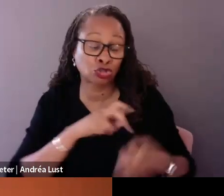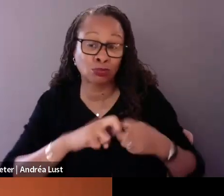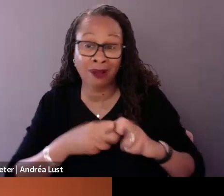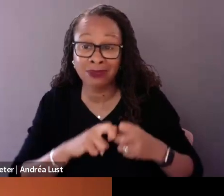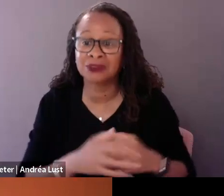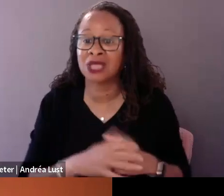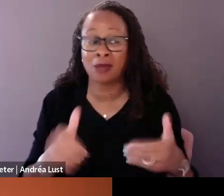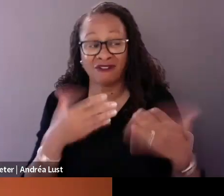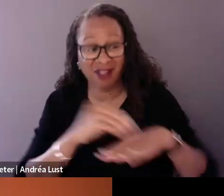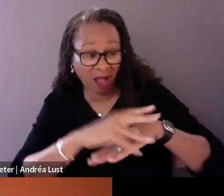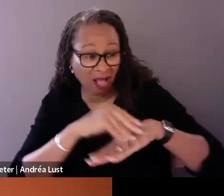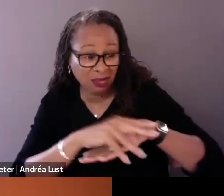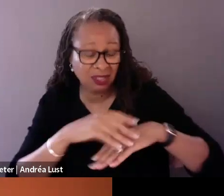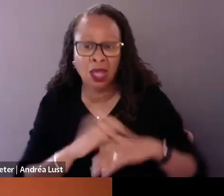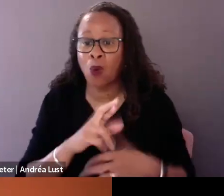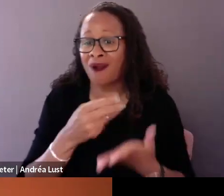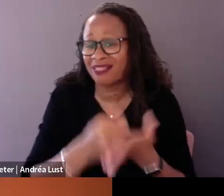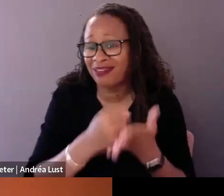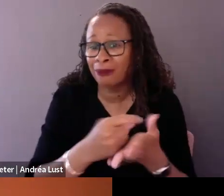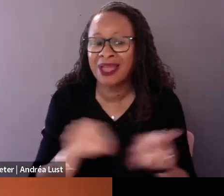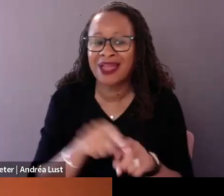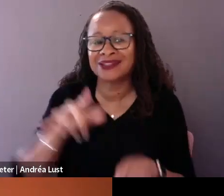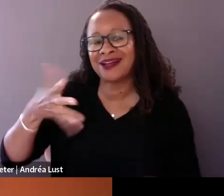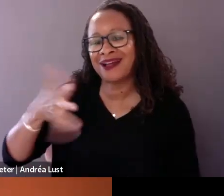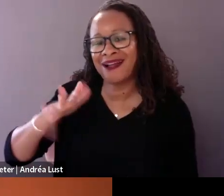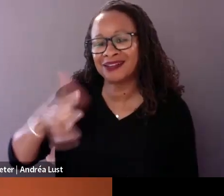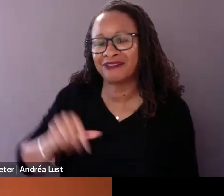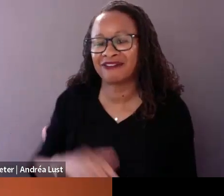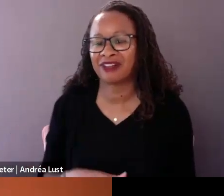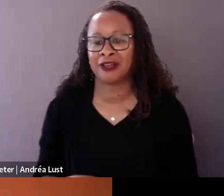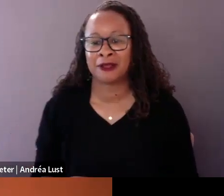provide counseling or therapy as a kind of, you know,